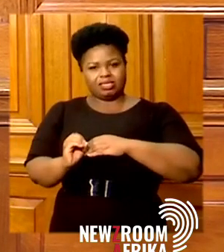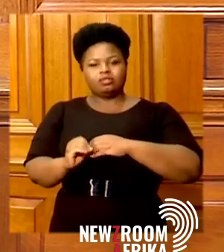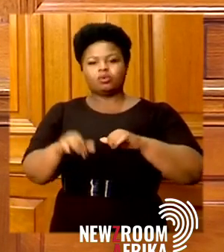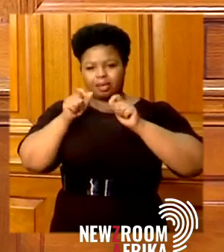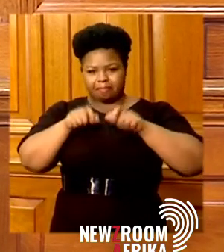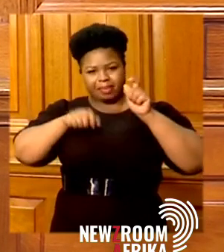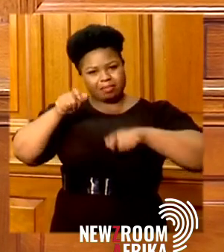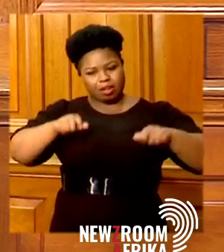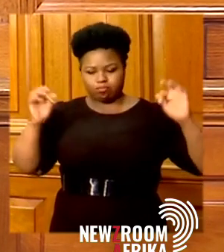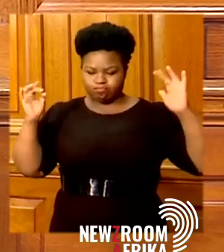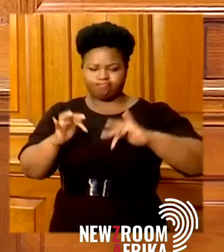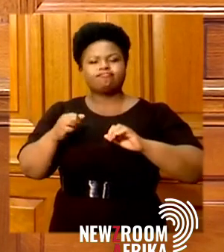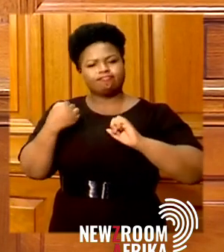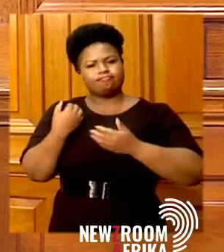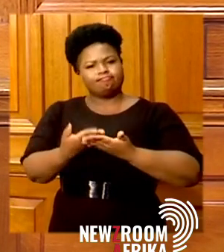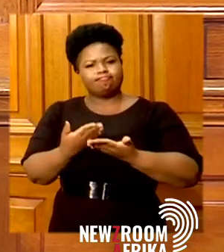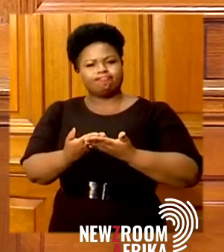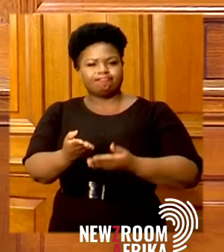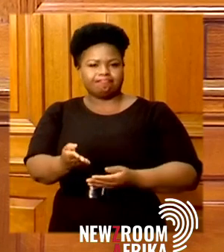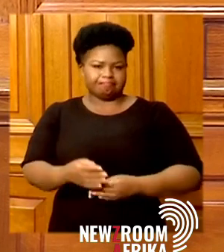the venue may be used.